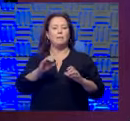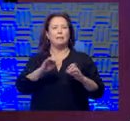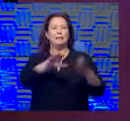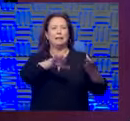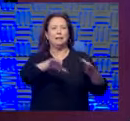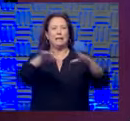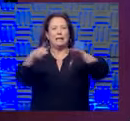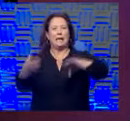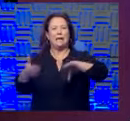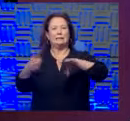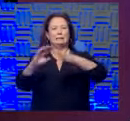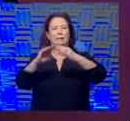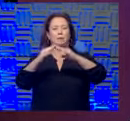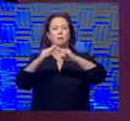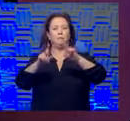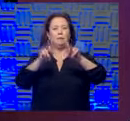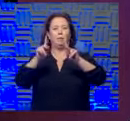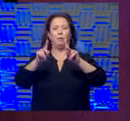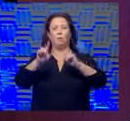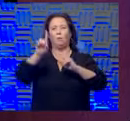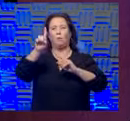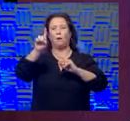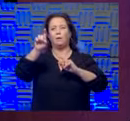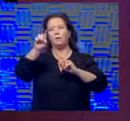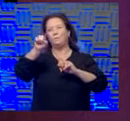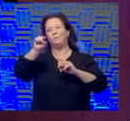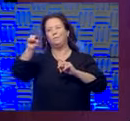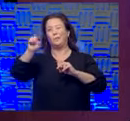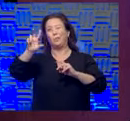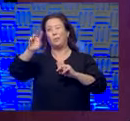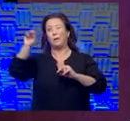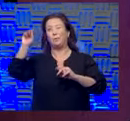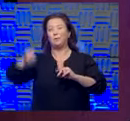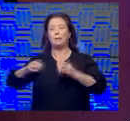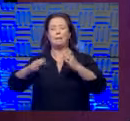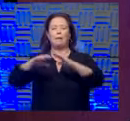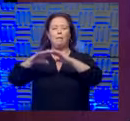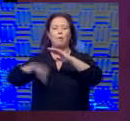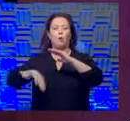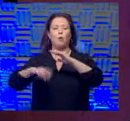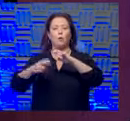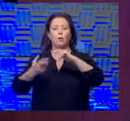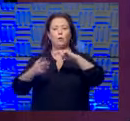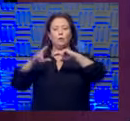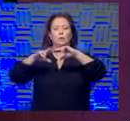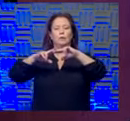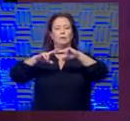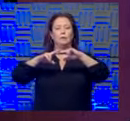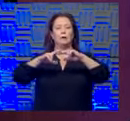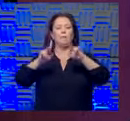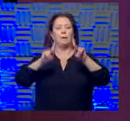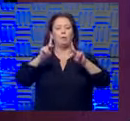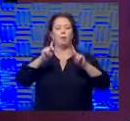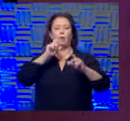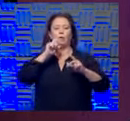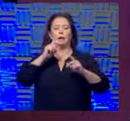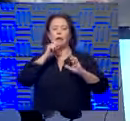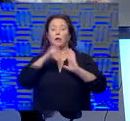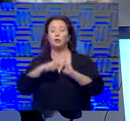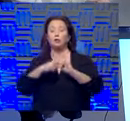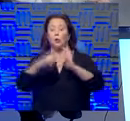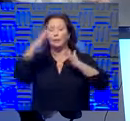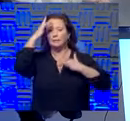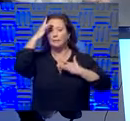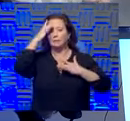fatality rate is probably in the 1% to 3% and maybe even lower when you increase the number of asymptomatics, so maybe